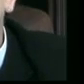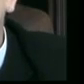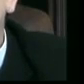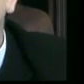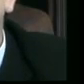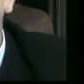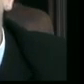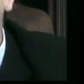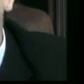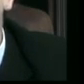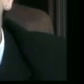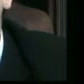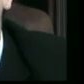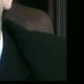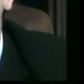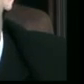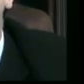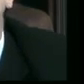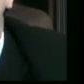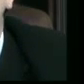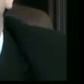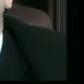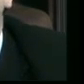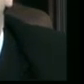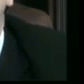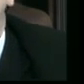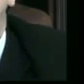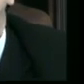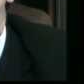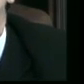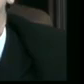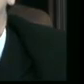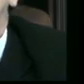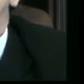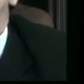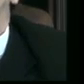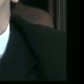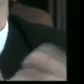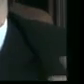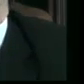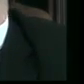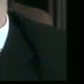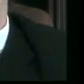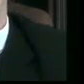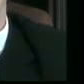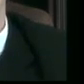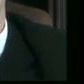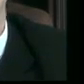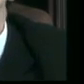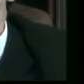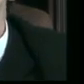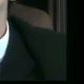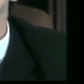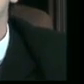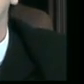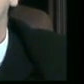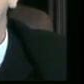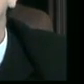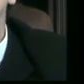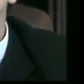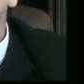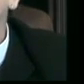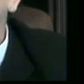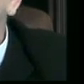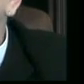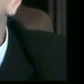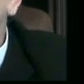God's justice and love for all people. And so I think that's the first thing, is to understand that there is that role, but also there is a job. You